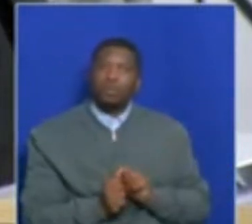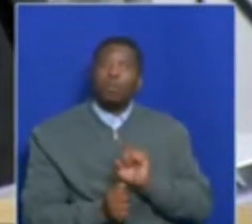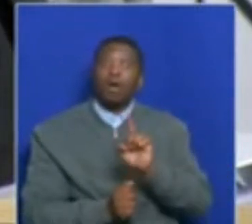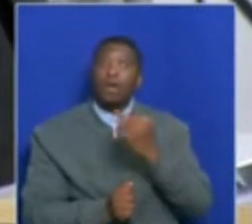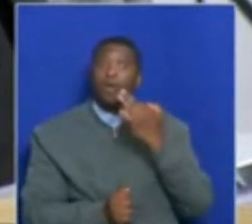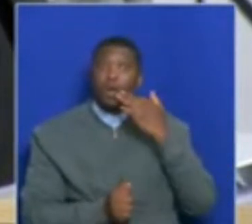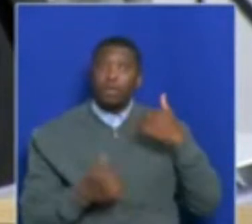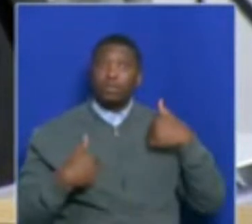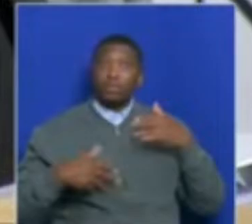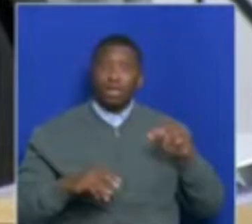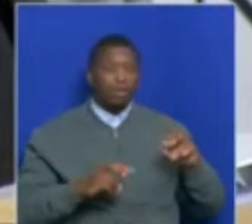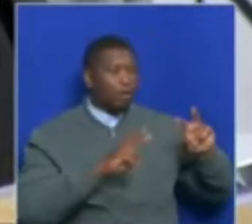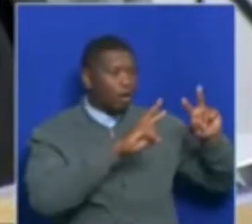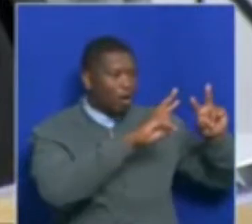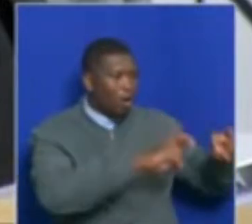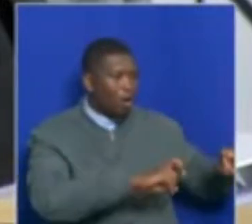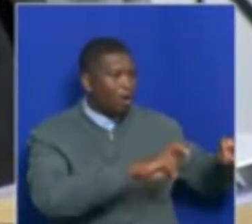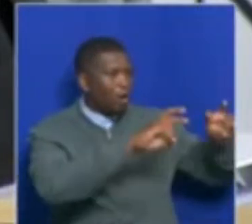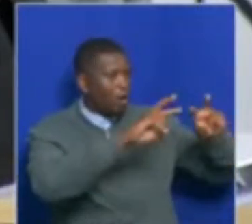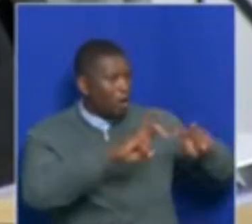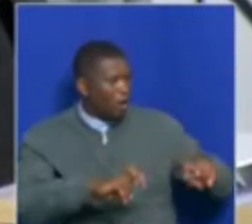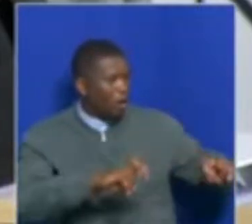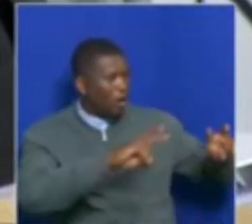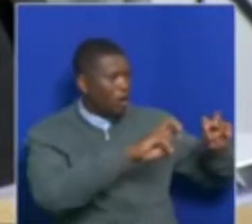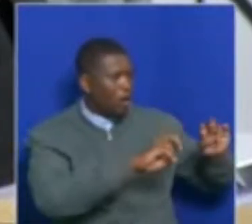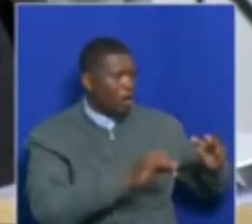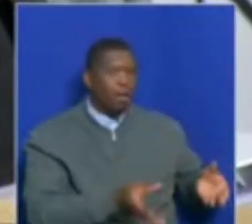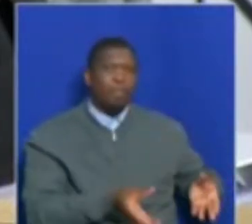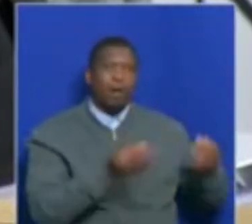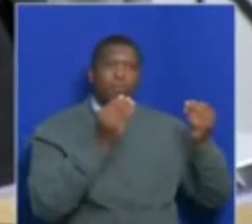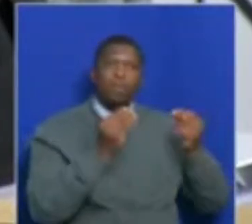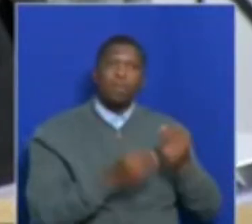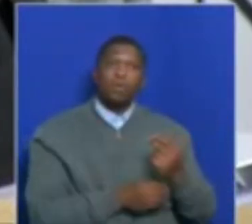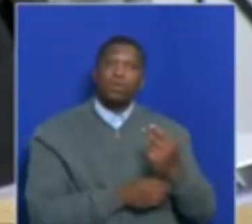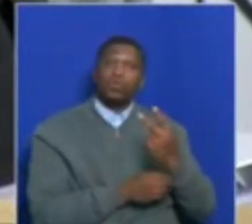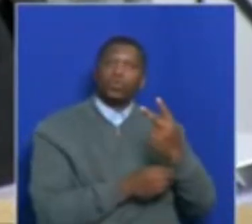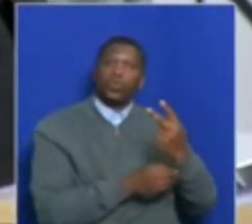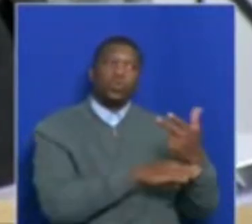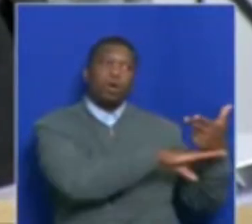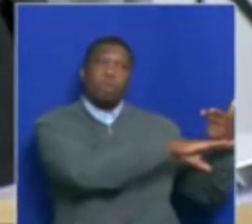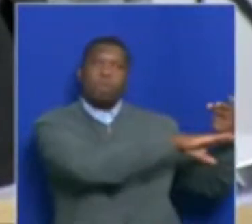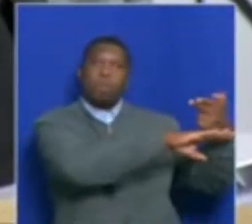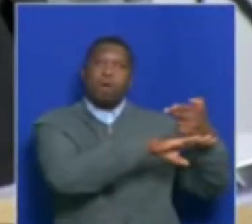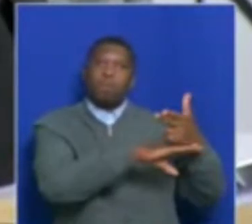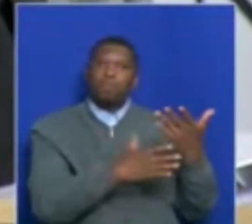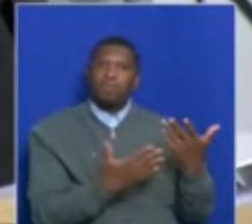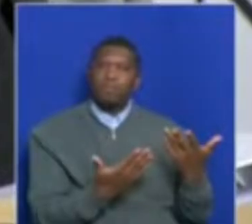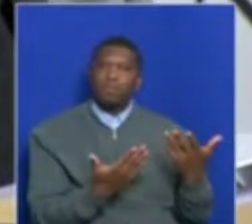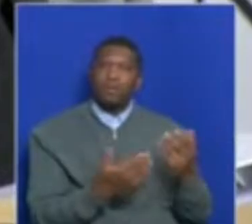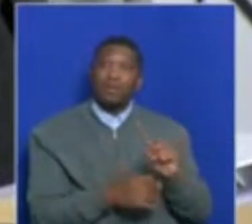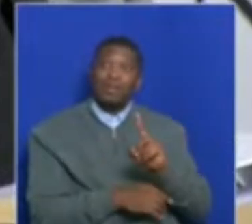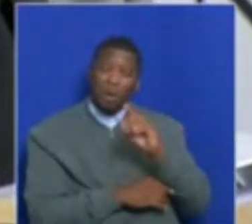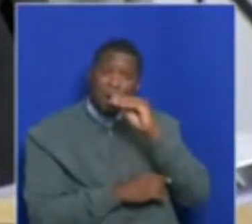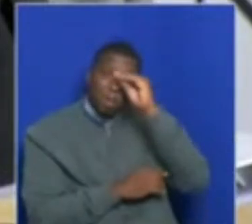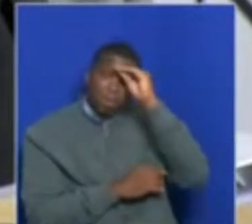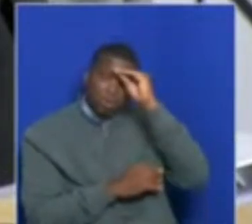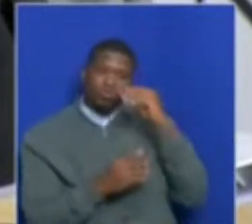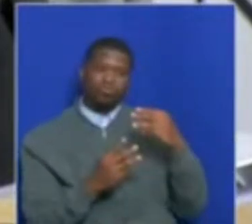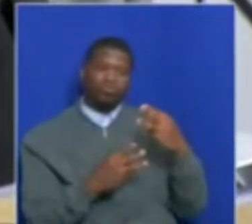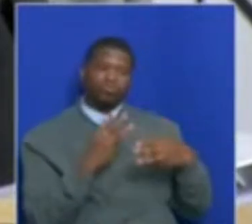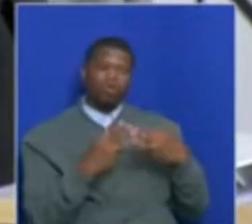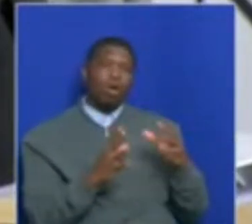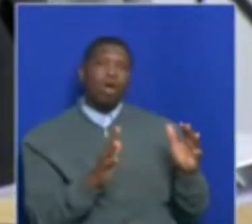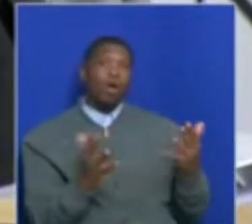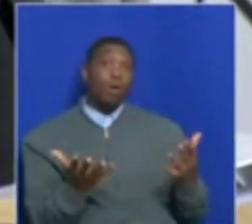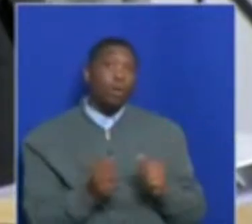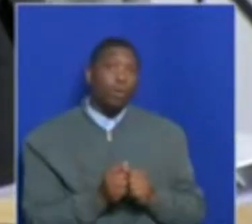2 firearms. And the police, their modus operandi is that, or their explanation all